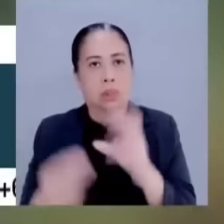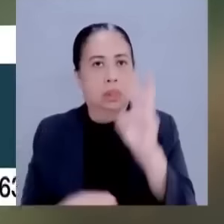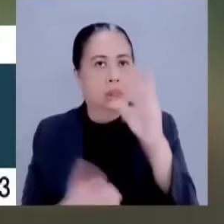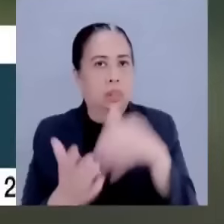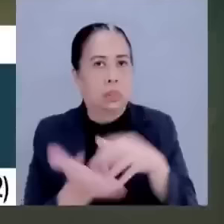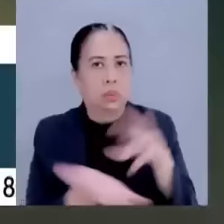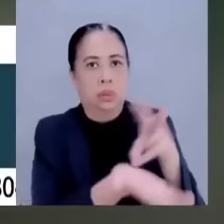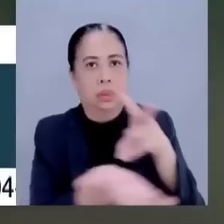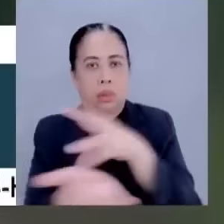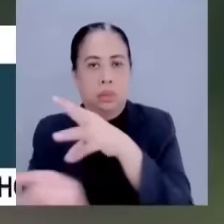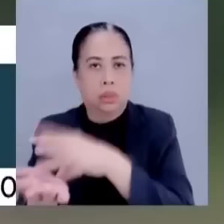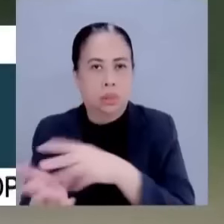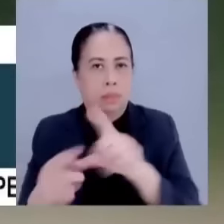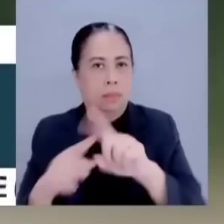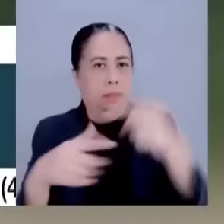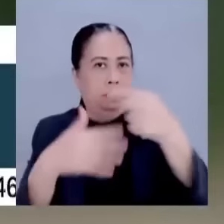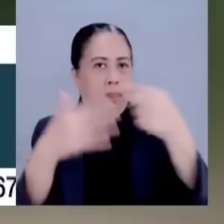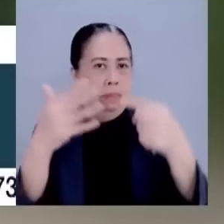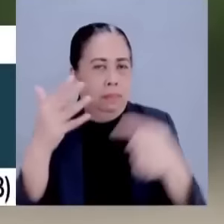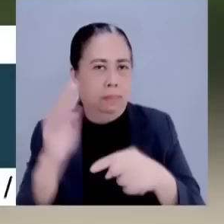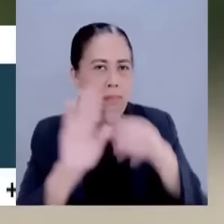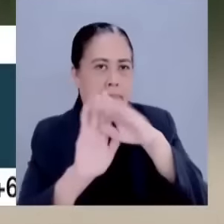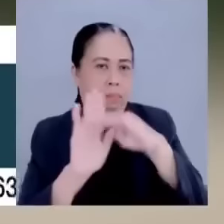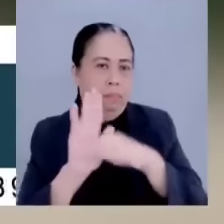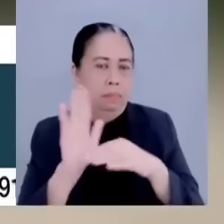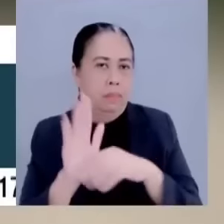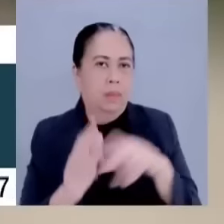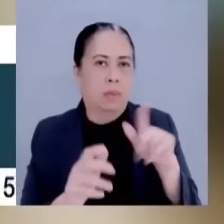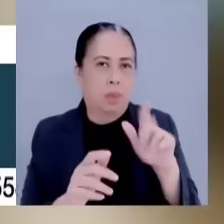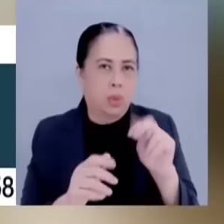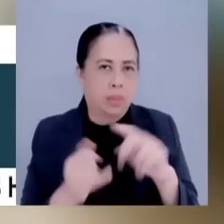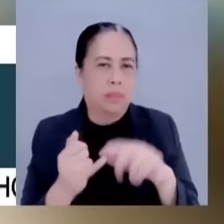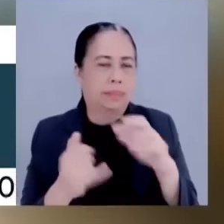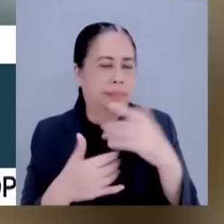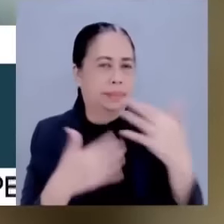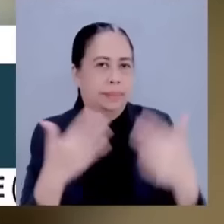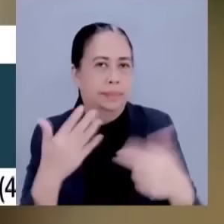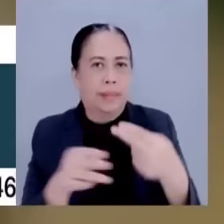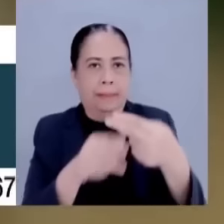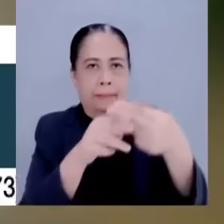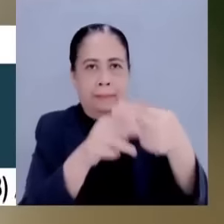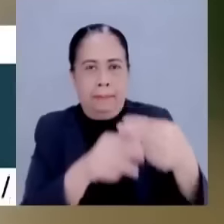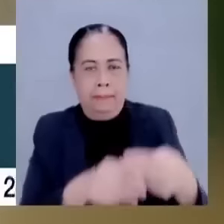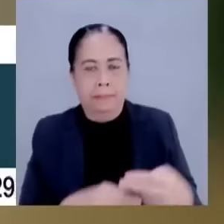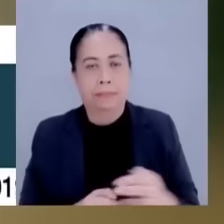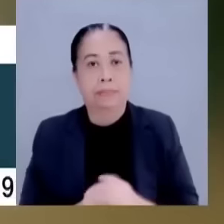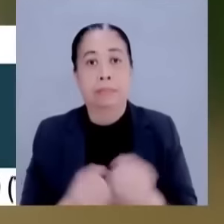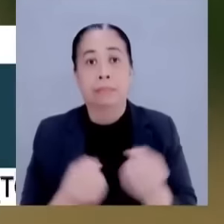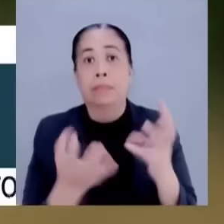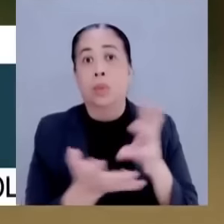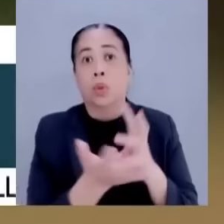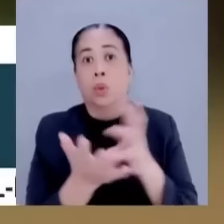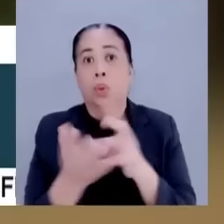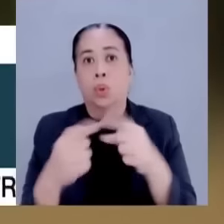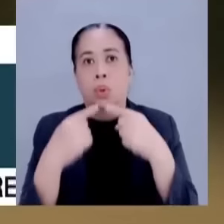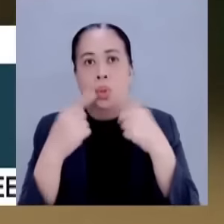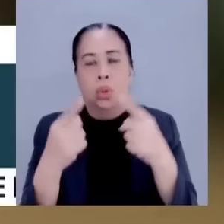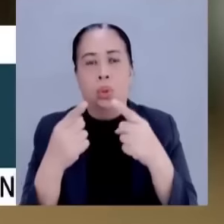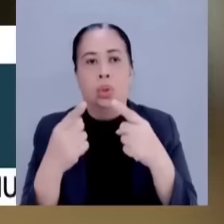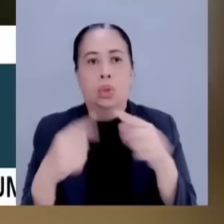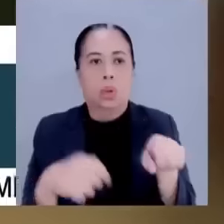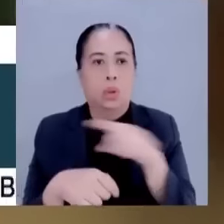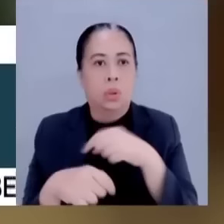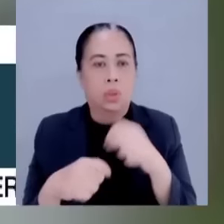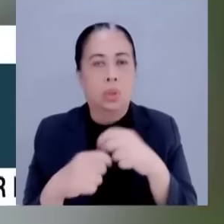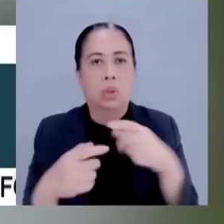Santa Praxedes, Gataran, Calayan, Pamplona, Gonzaga, and Santa Ana. Several towns have also declared class suspensions from preschool